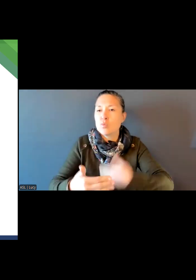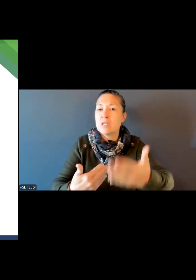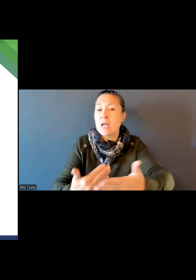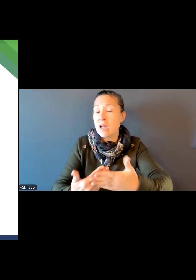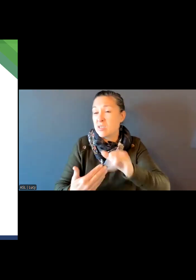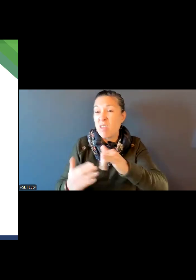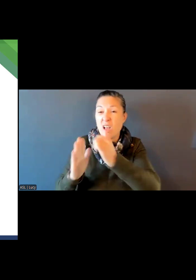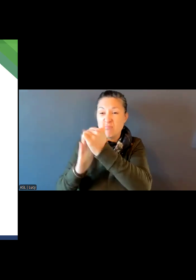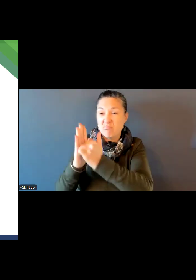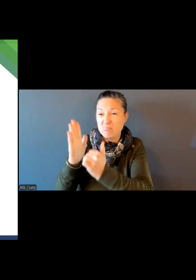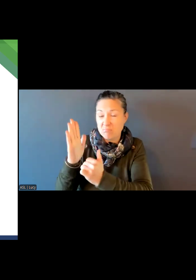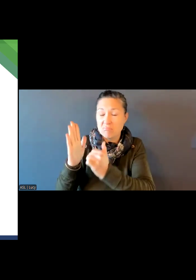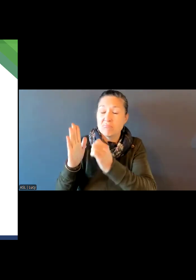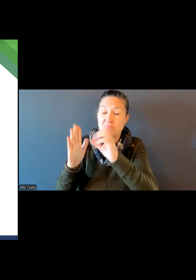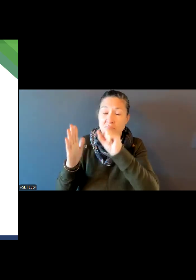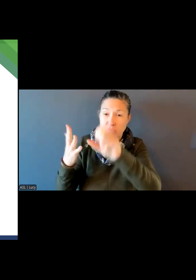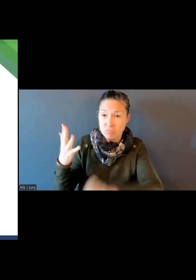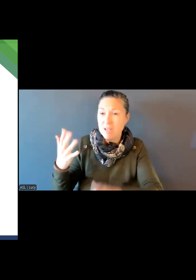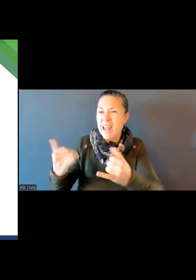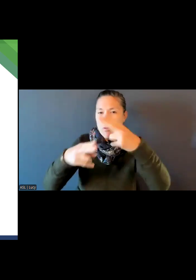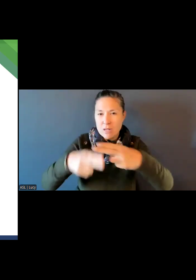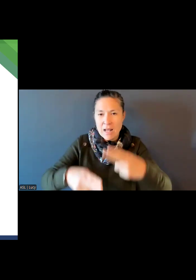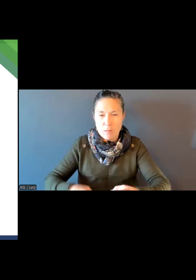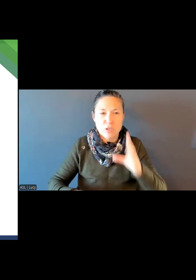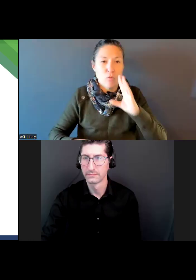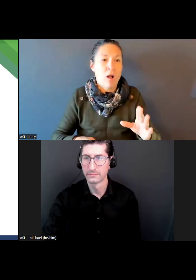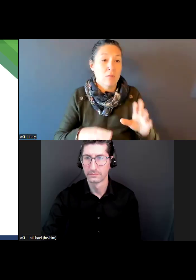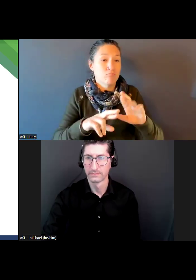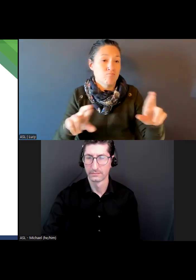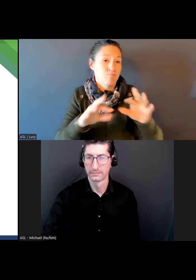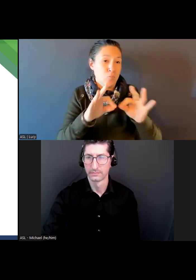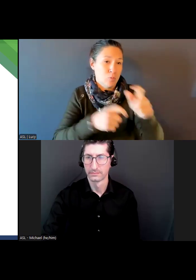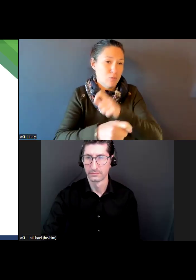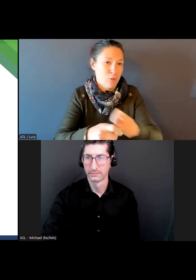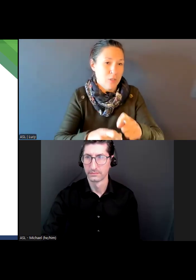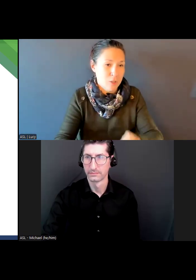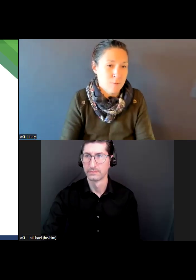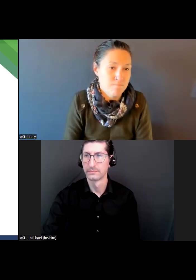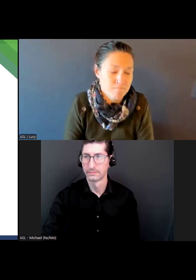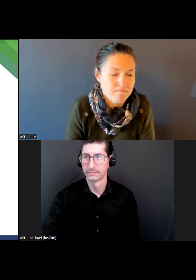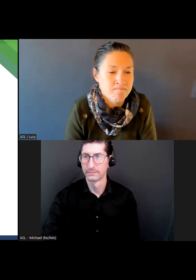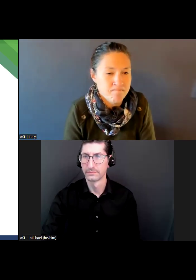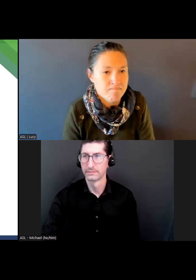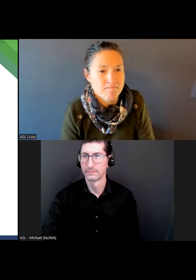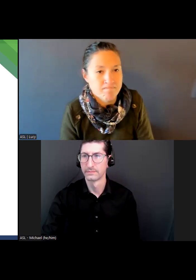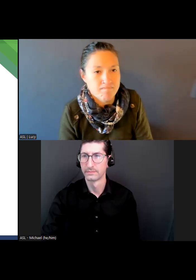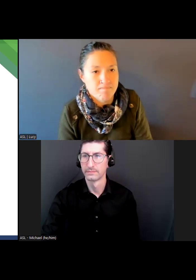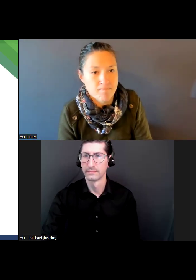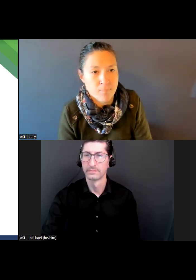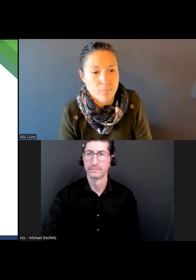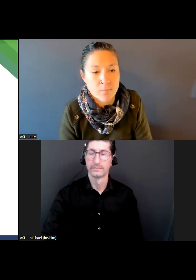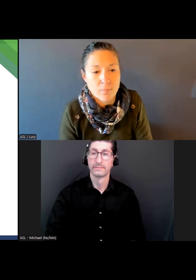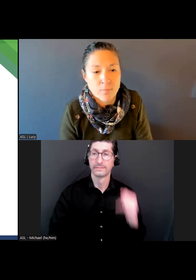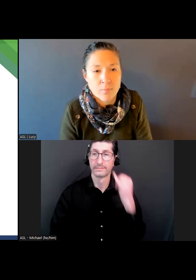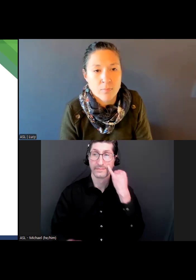will do roll call. And Kessel, I'm doing, yep, great. So if folks who are present